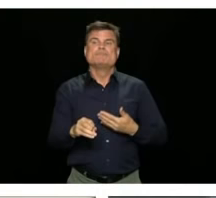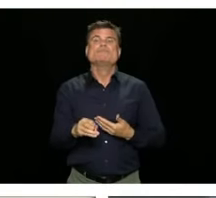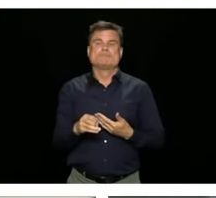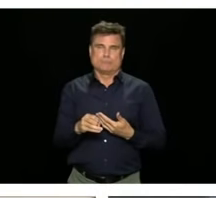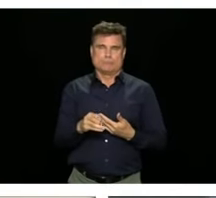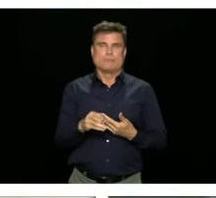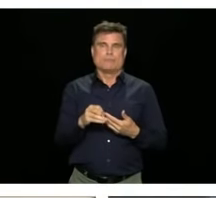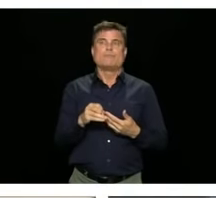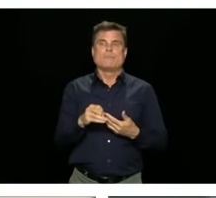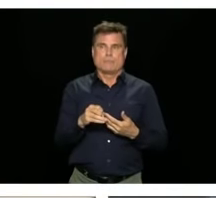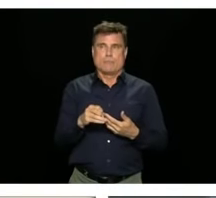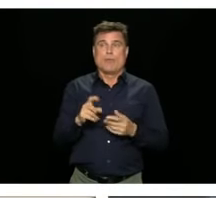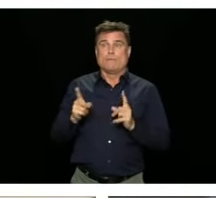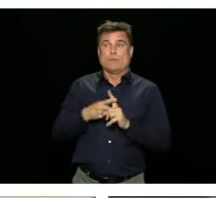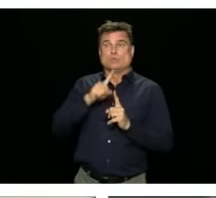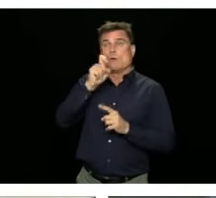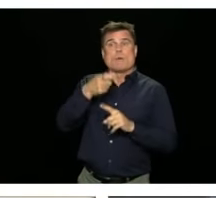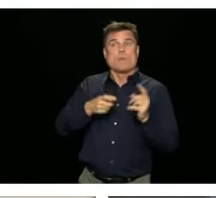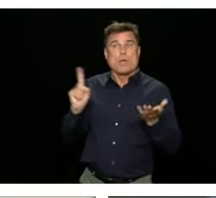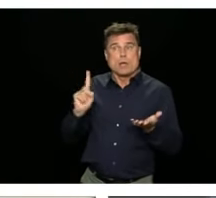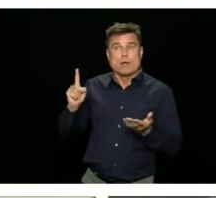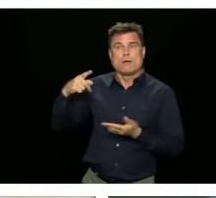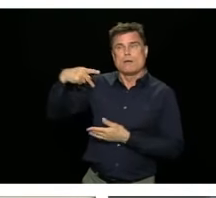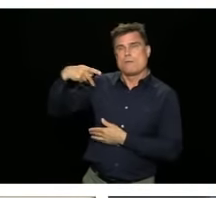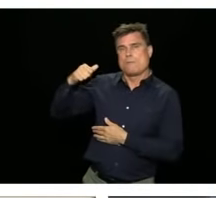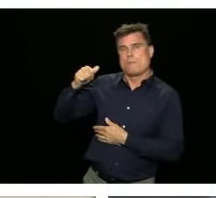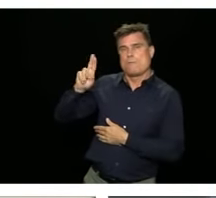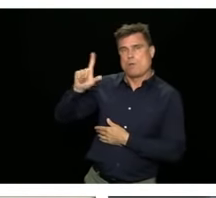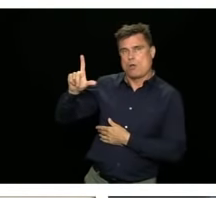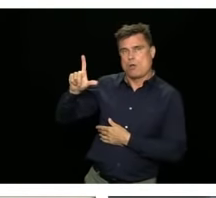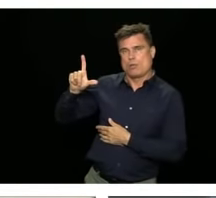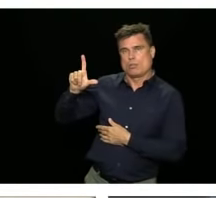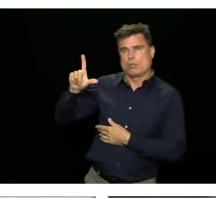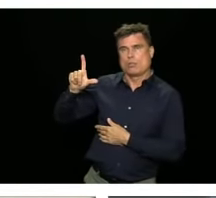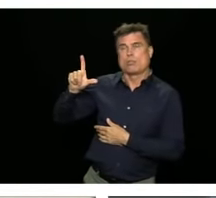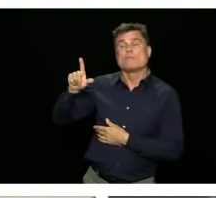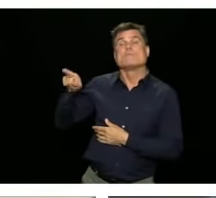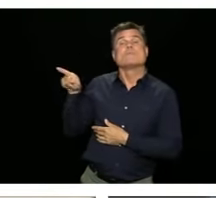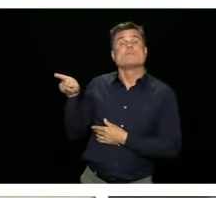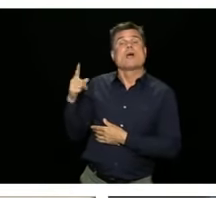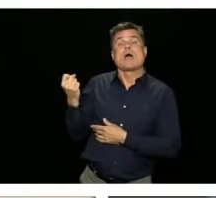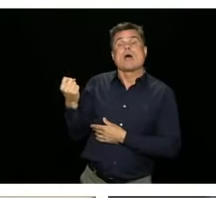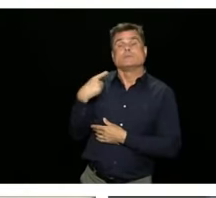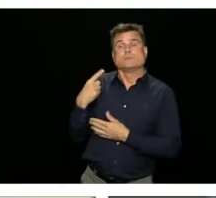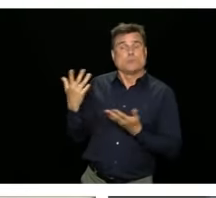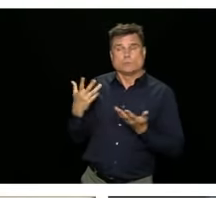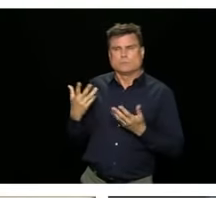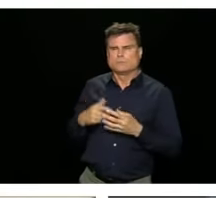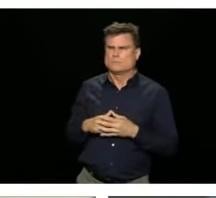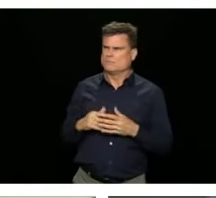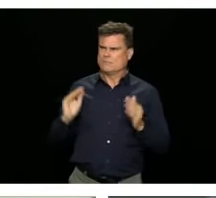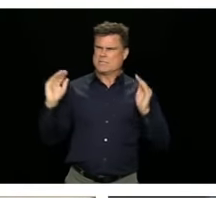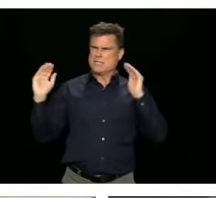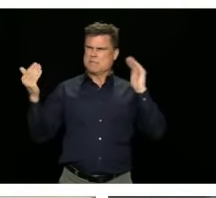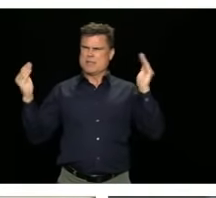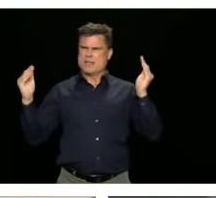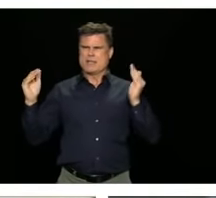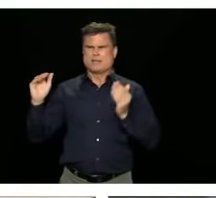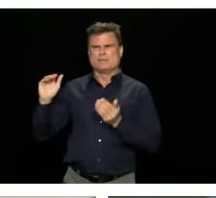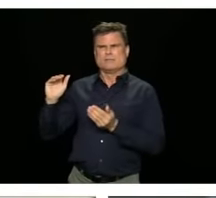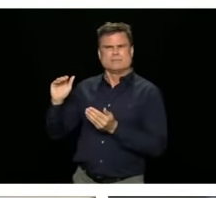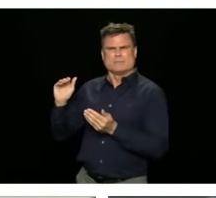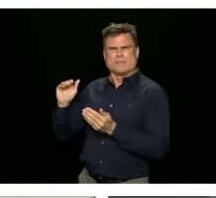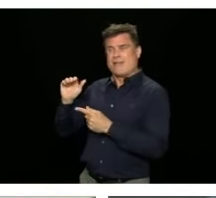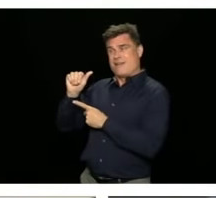Paul. So Paul asked, what's the difference between anti-racism and not racist? And I think